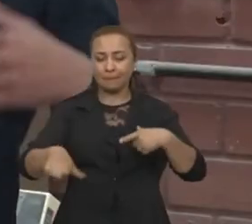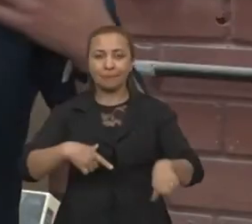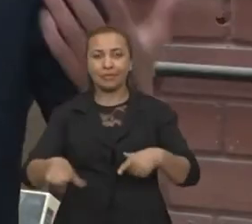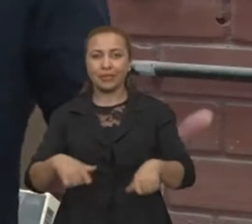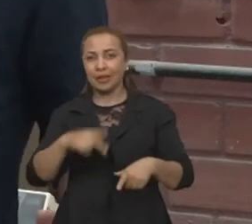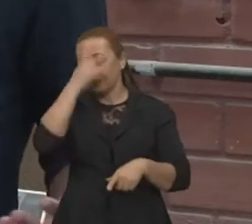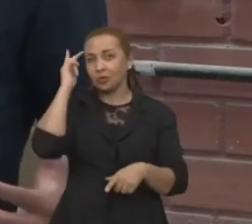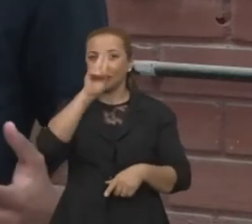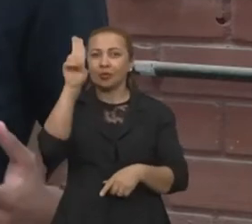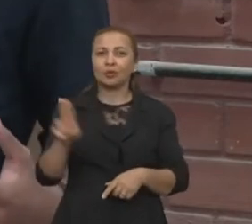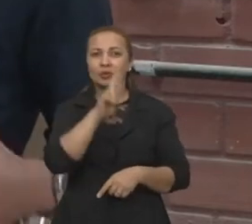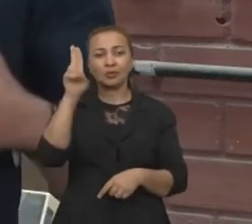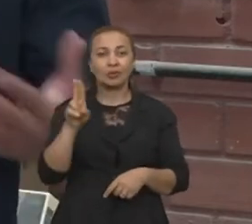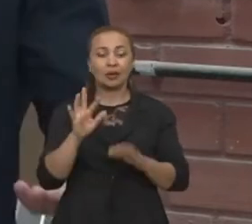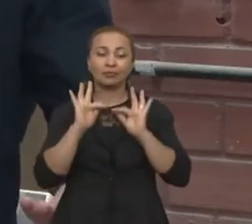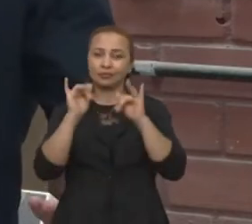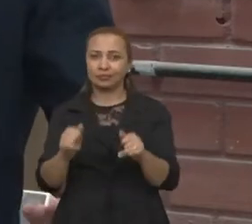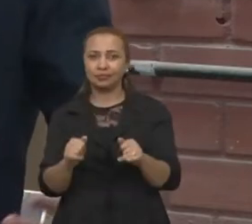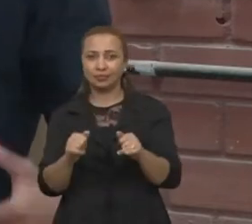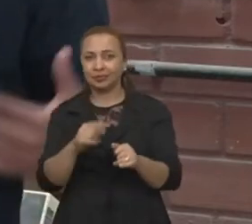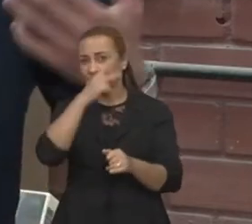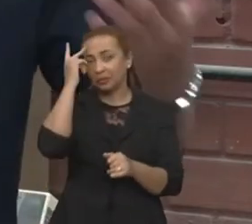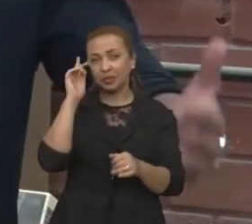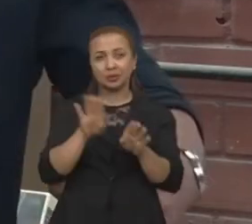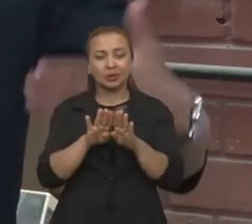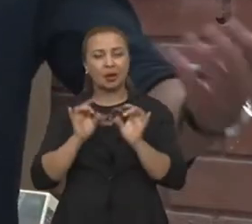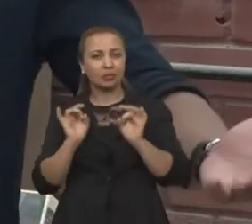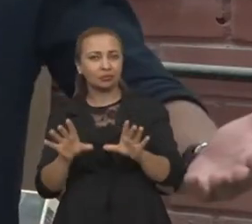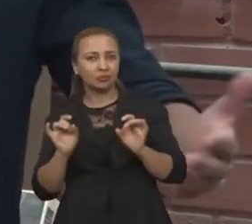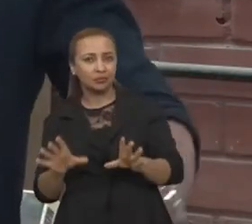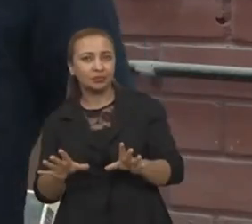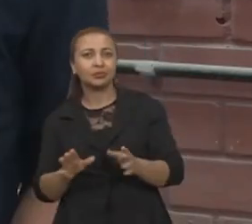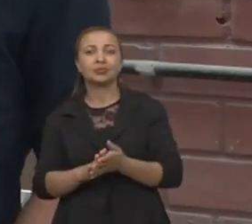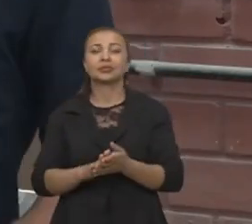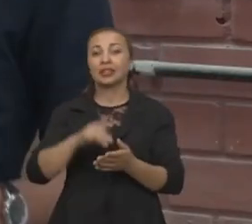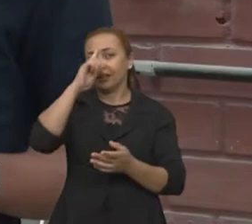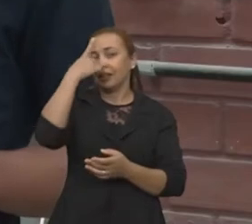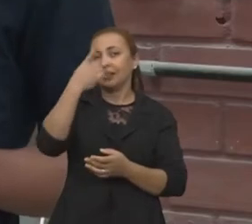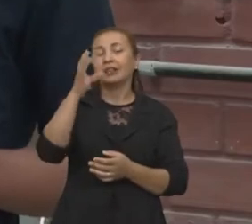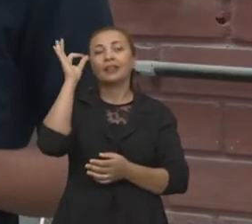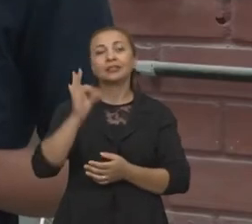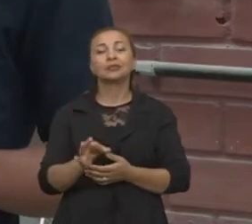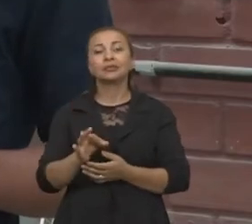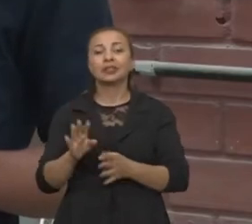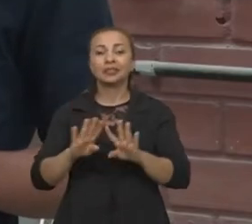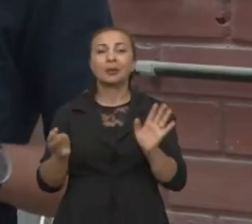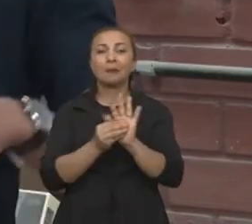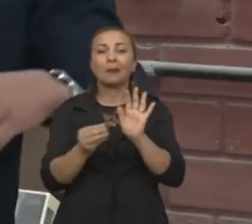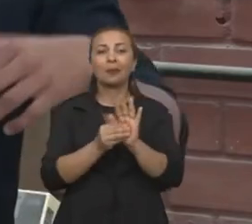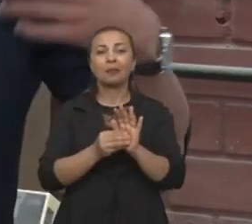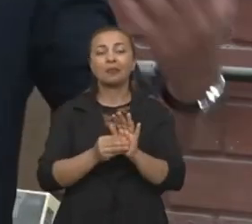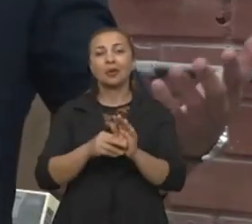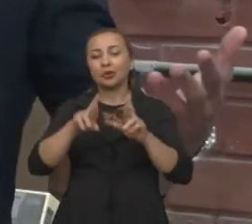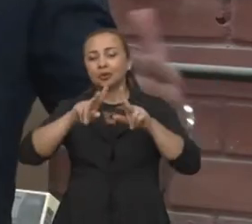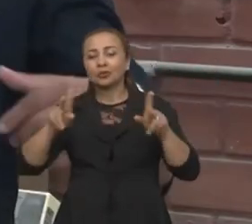worker, for the person who will be using it, the user final, the person final, to use that material. And the idea is just this,